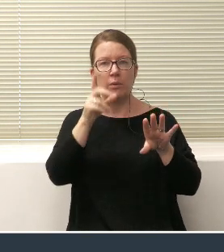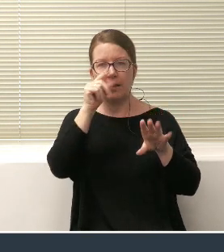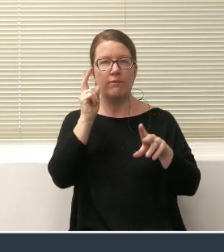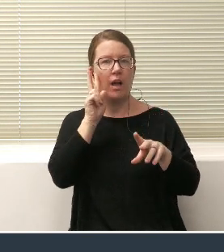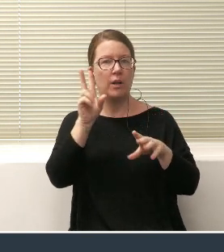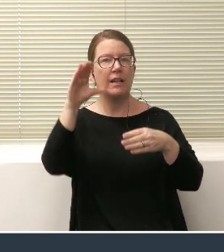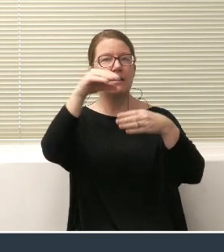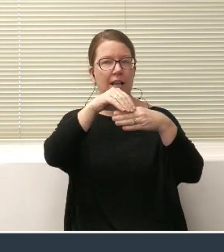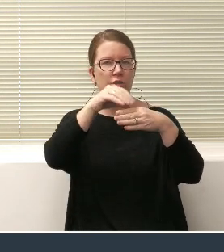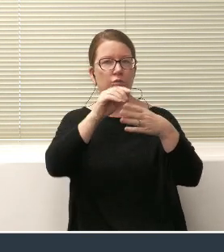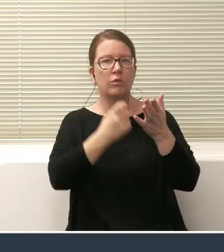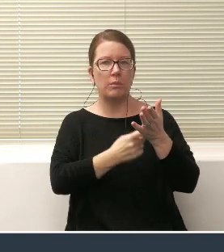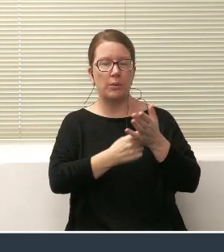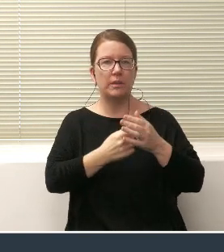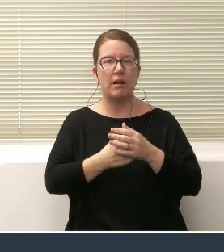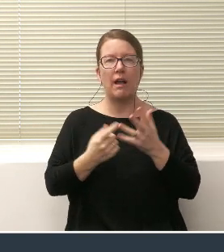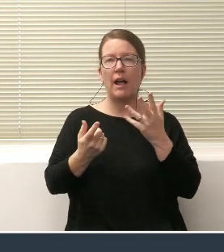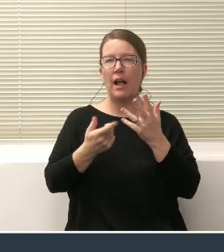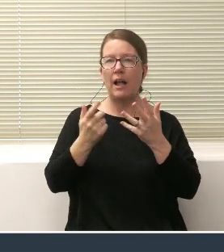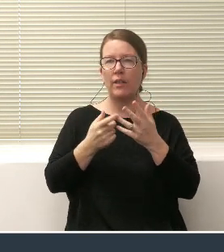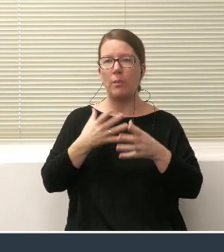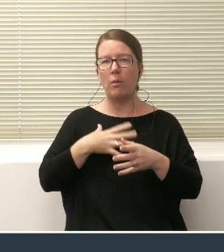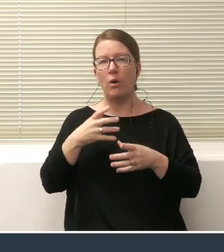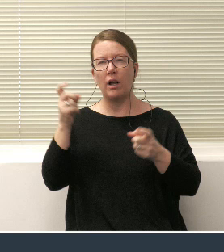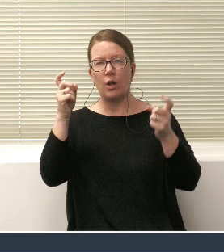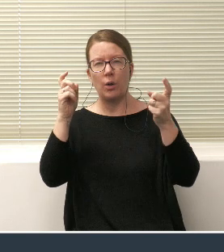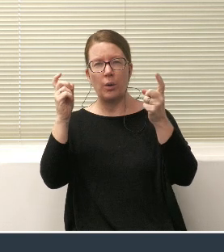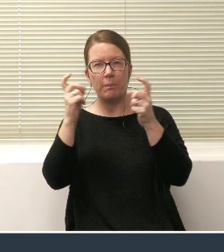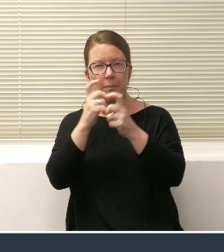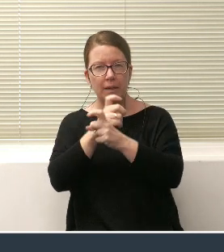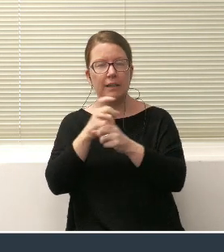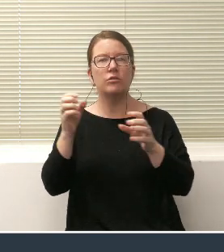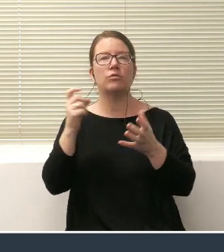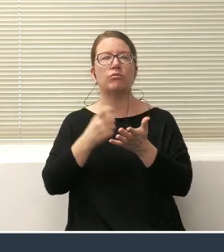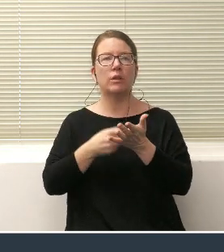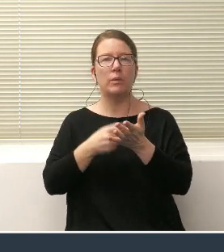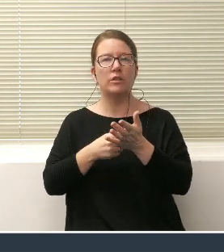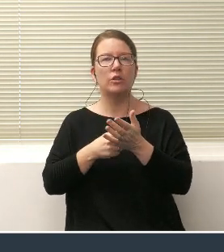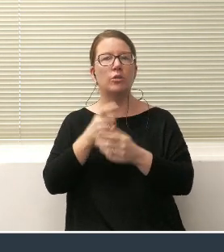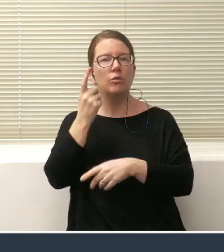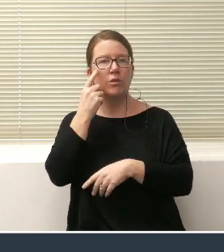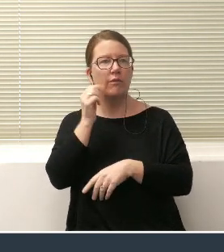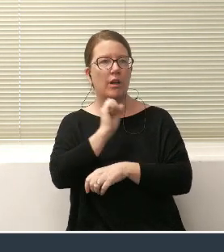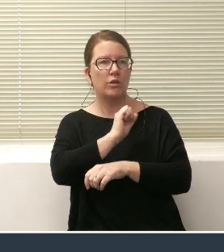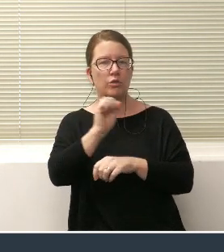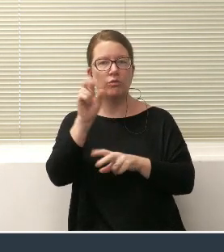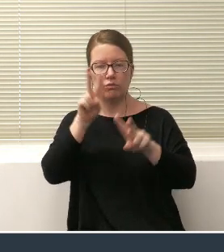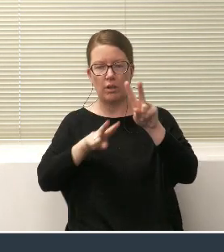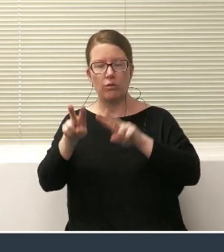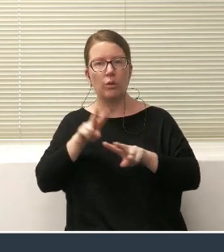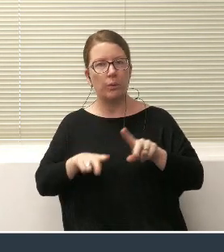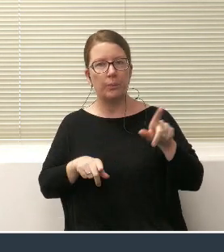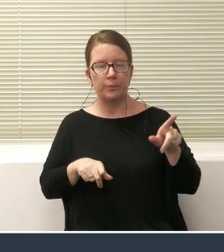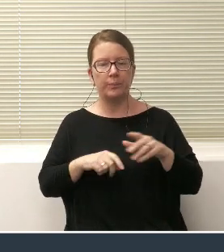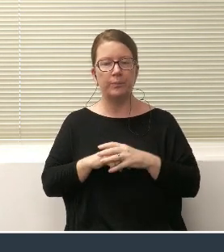to this report, and other more complex requests have been noted by Council as they've gone through and read all of the submissions.